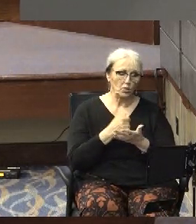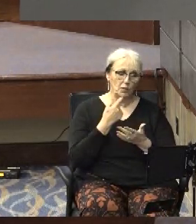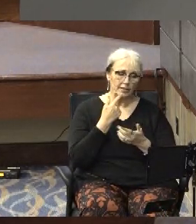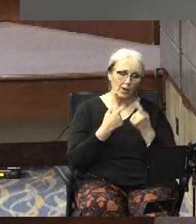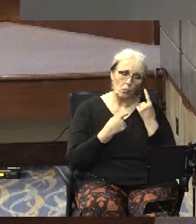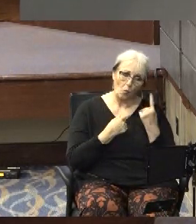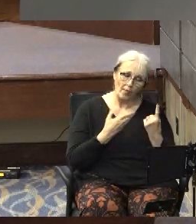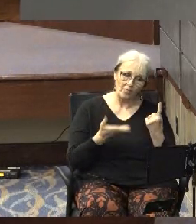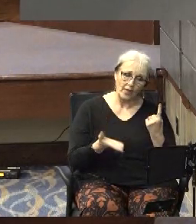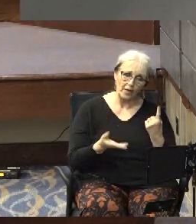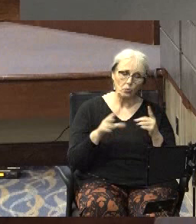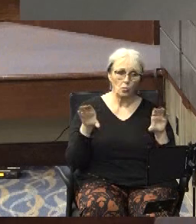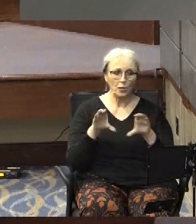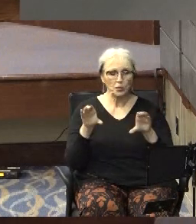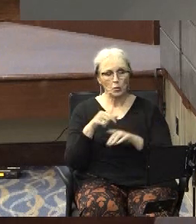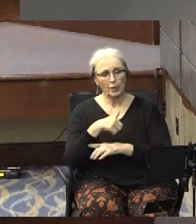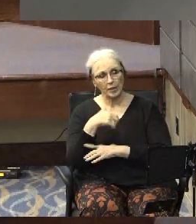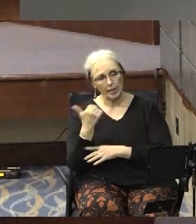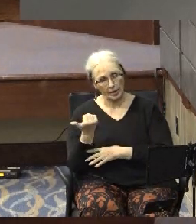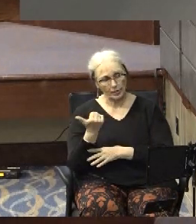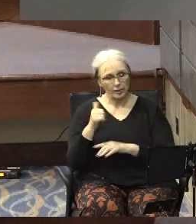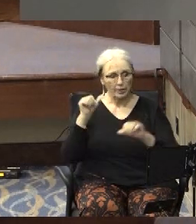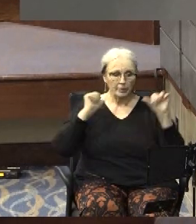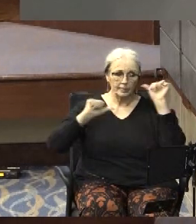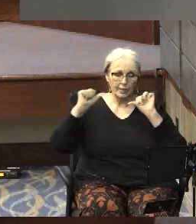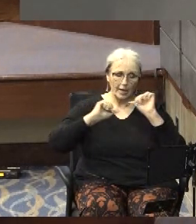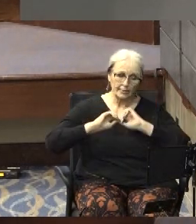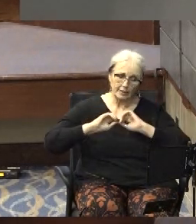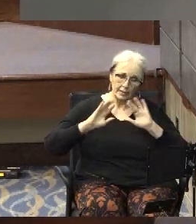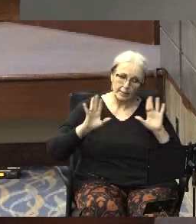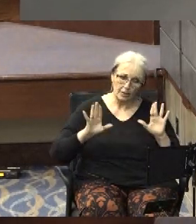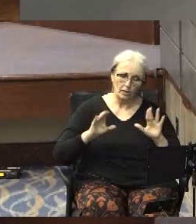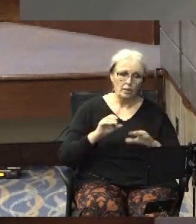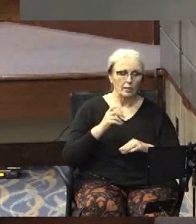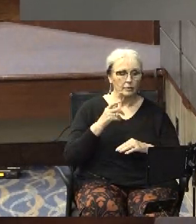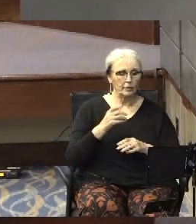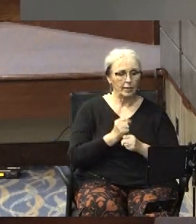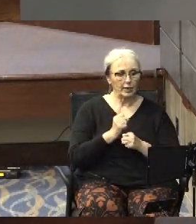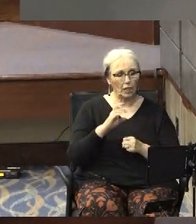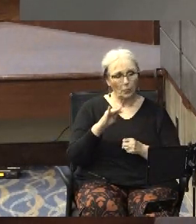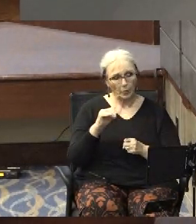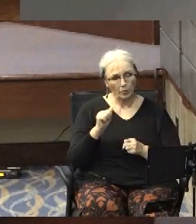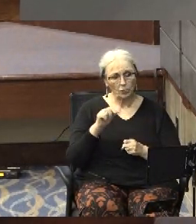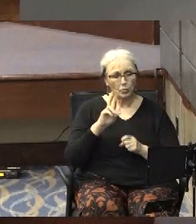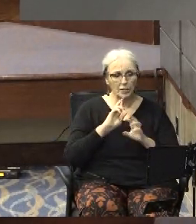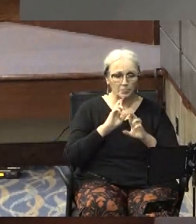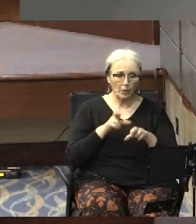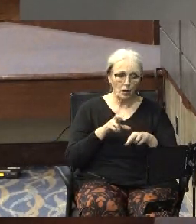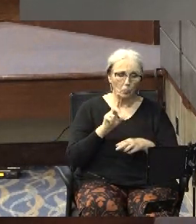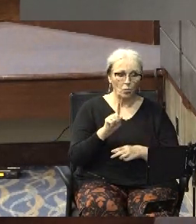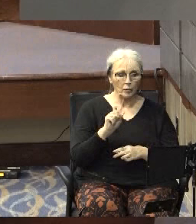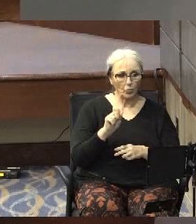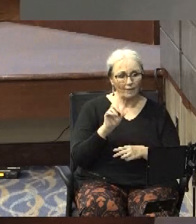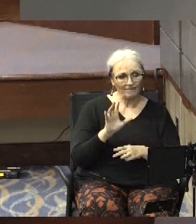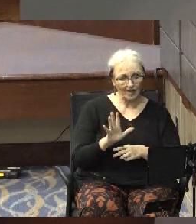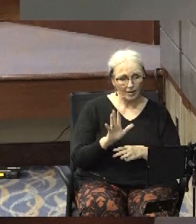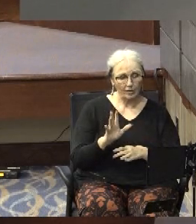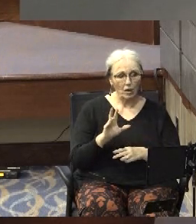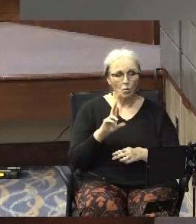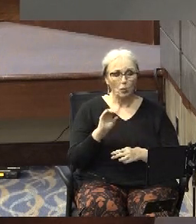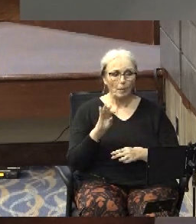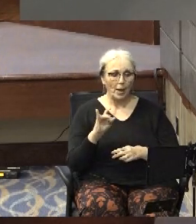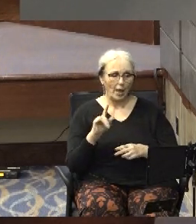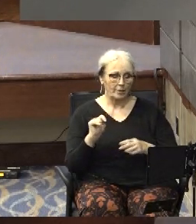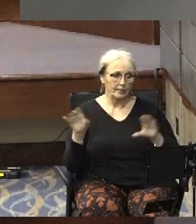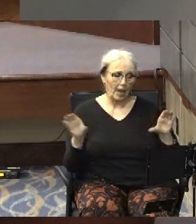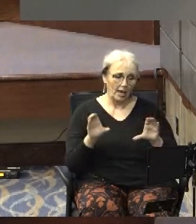another. The science is crystal clear that to keep global temperature response or increase to 1.5, robust action has to